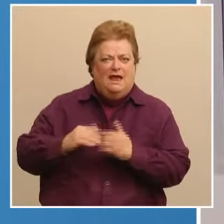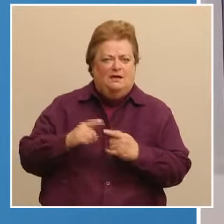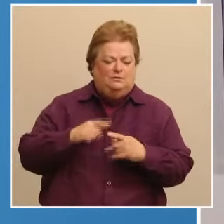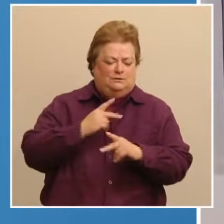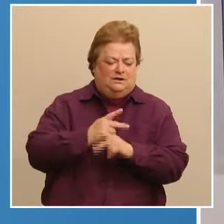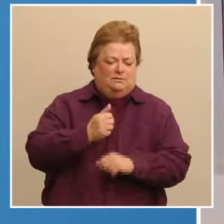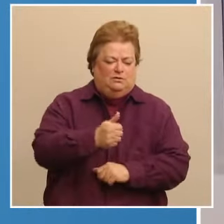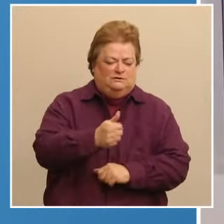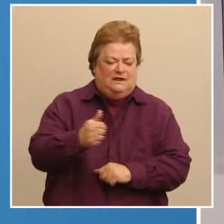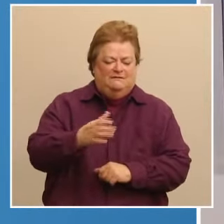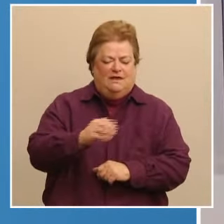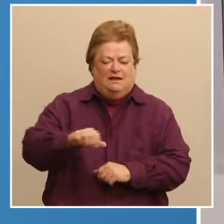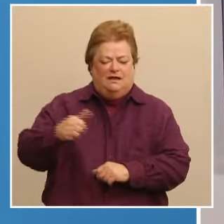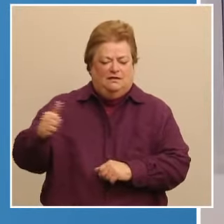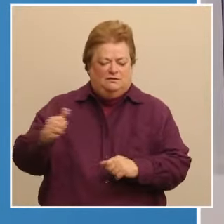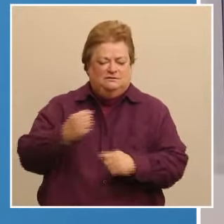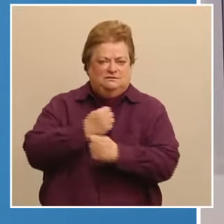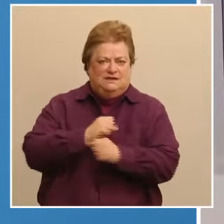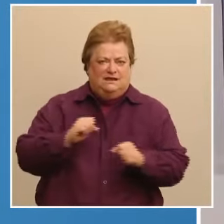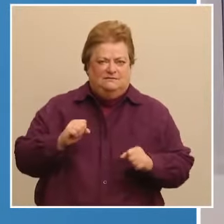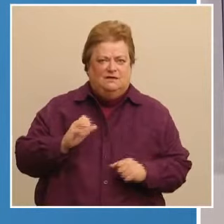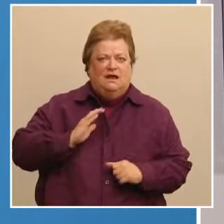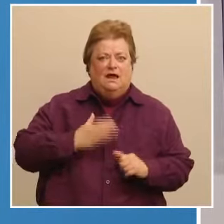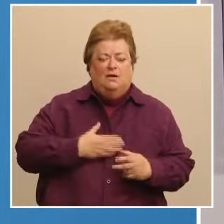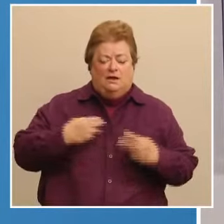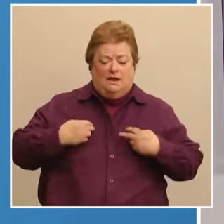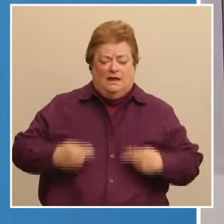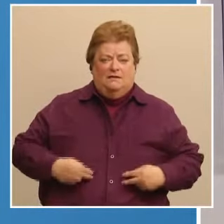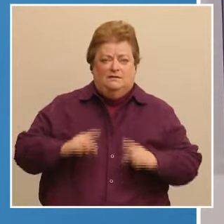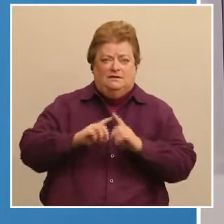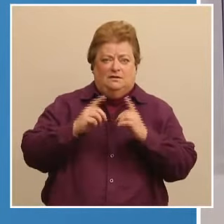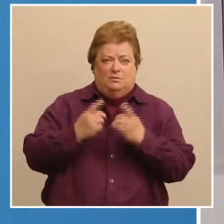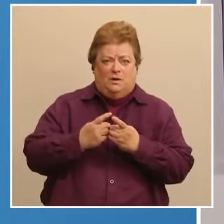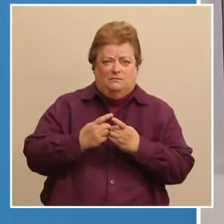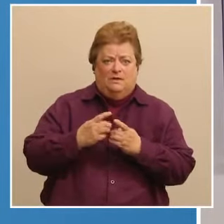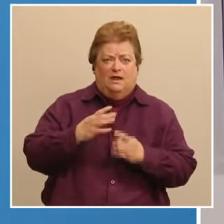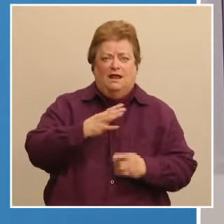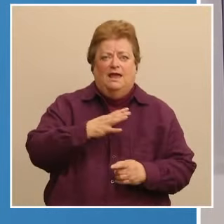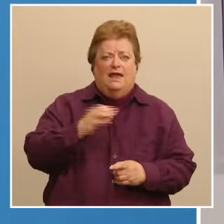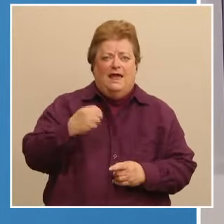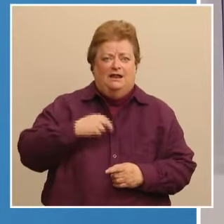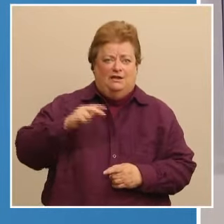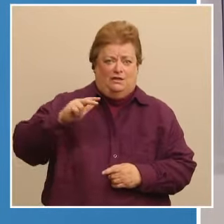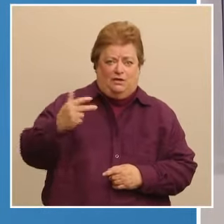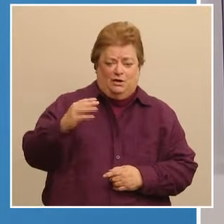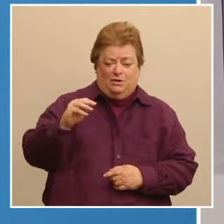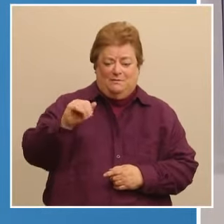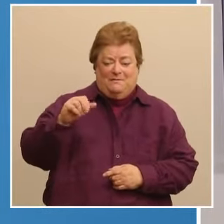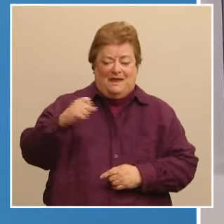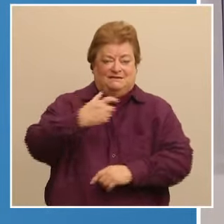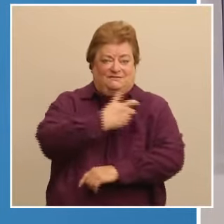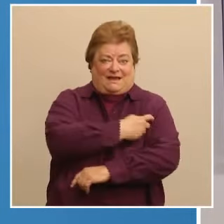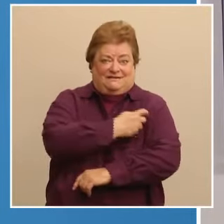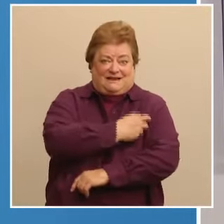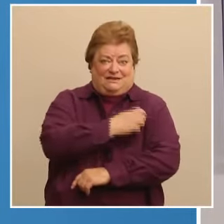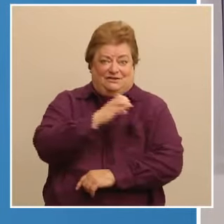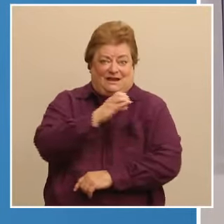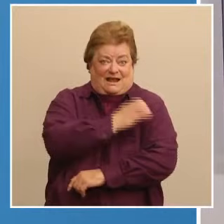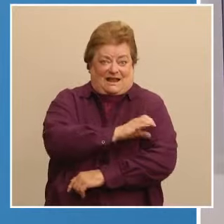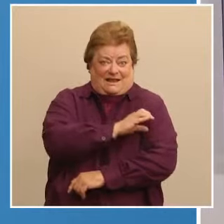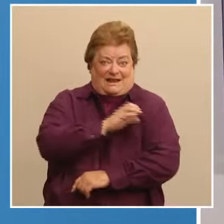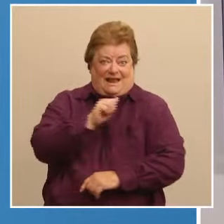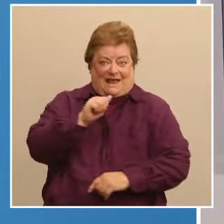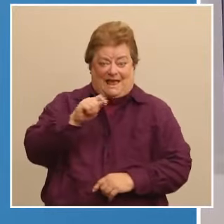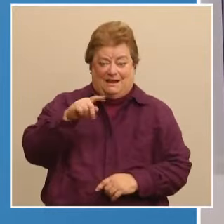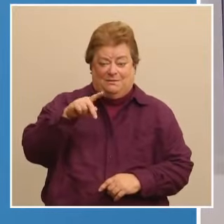safe. Our health department and community partners held a third mass vaccination clinic at Pinnacle Bank Arena last Friday. And we are